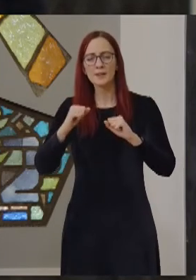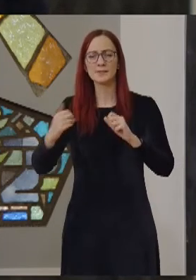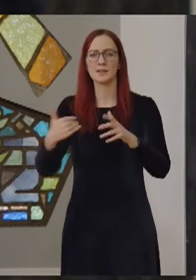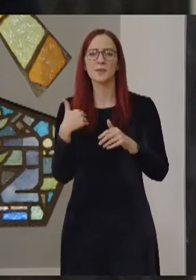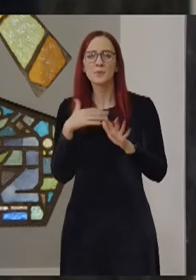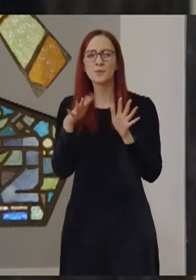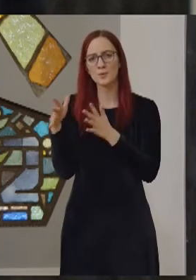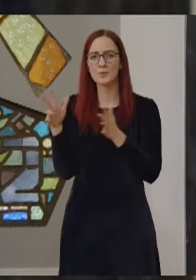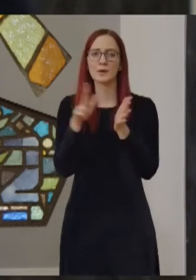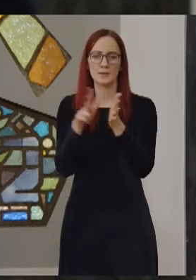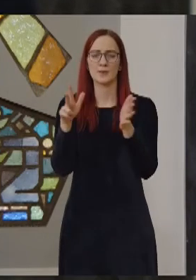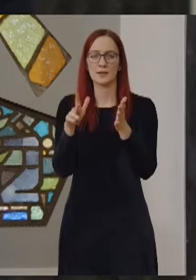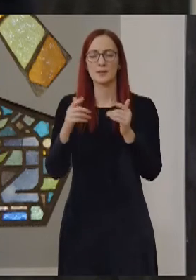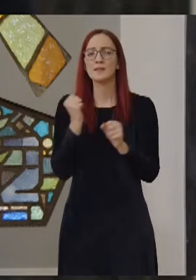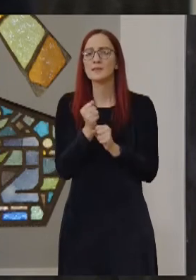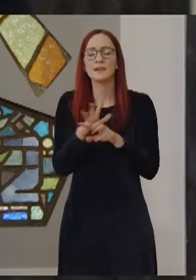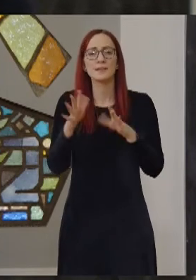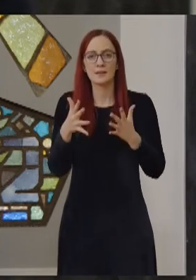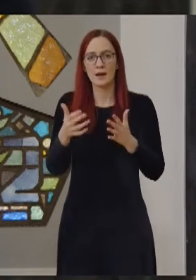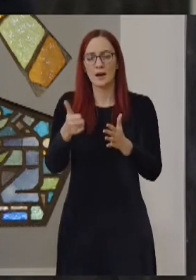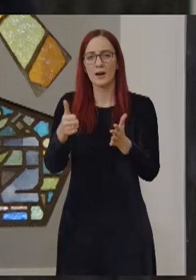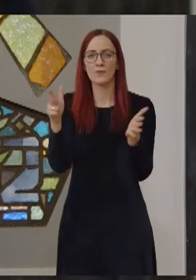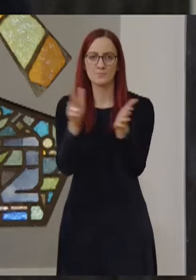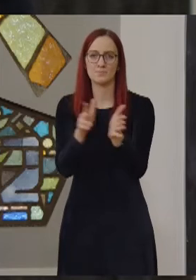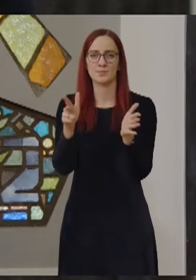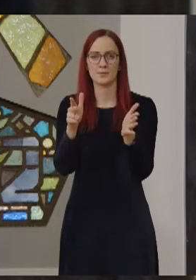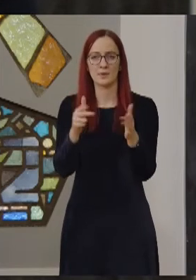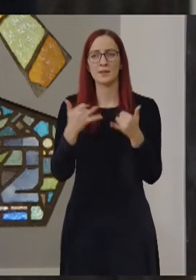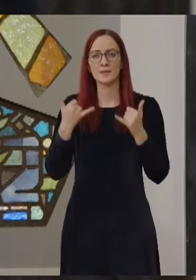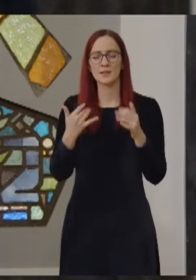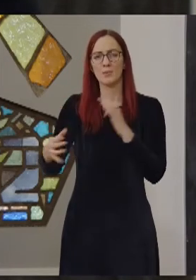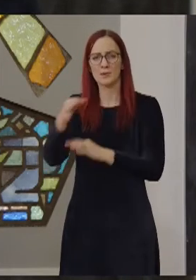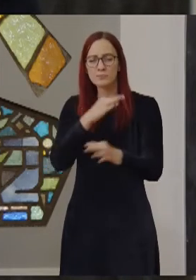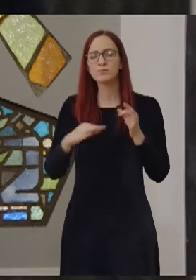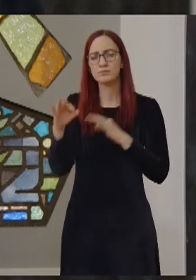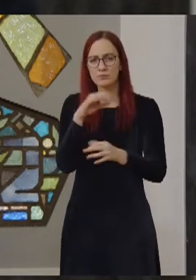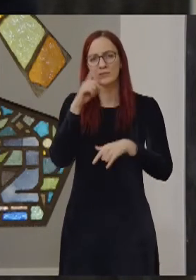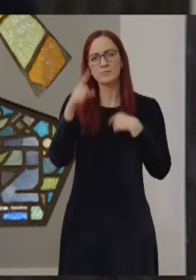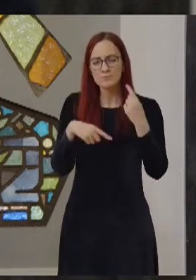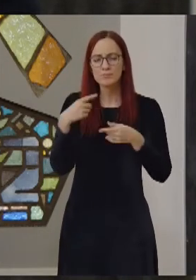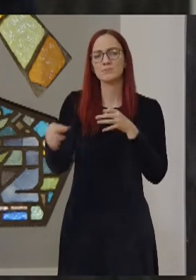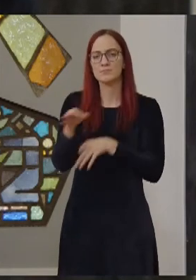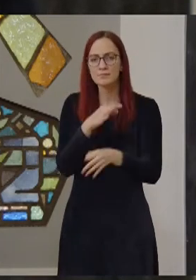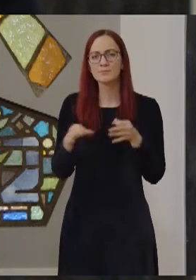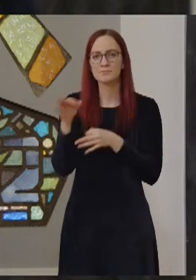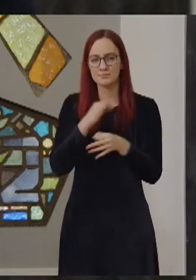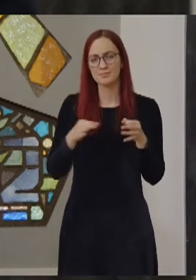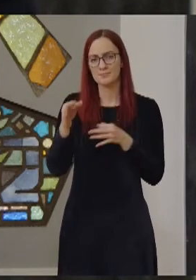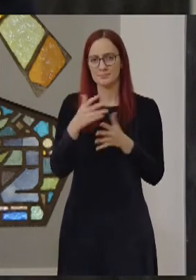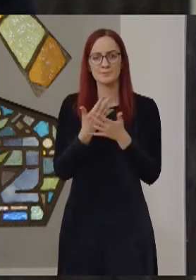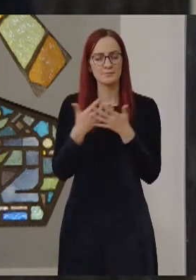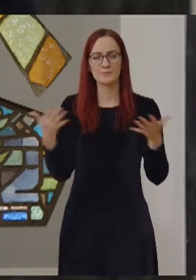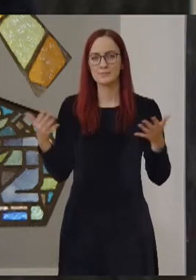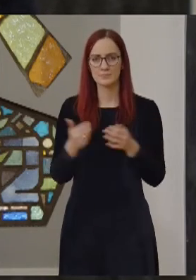and courage. What should be done to finally ratify this convention? To stop these